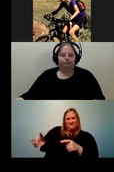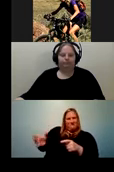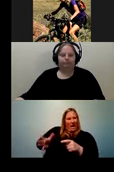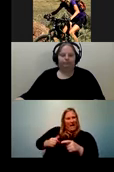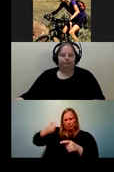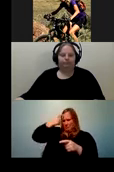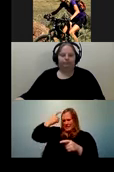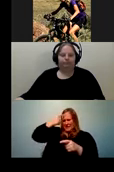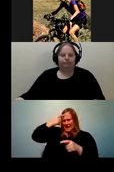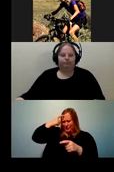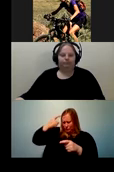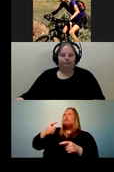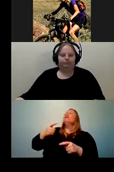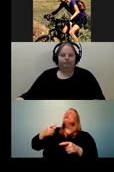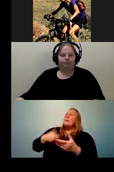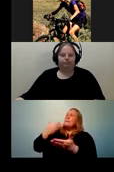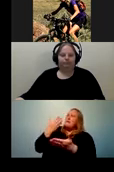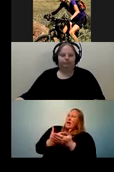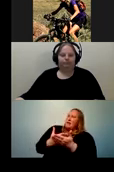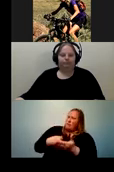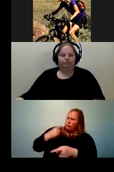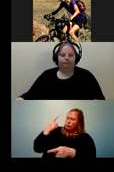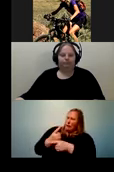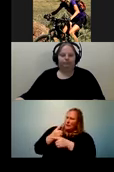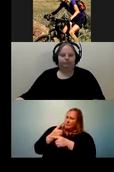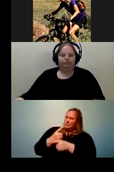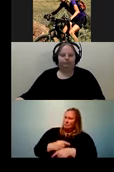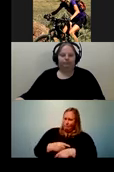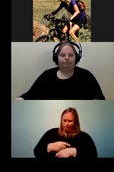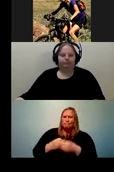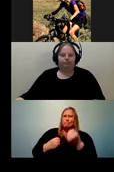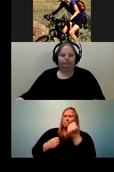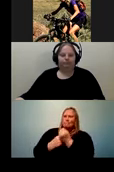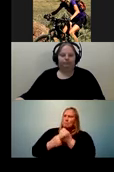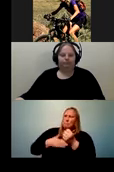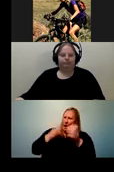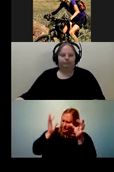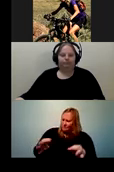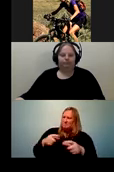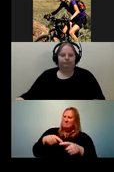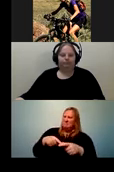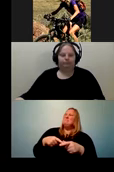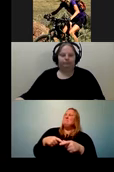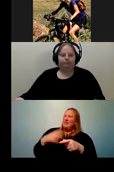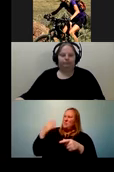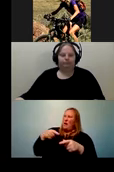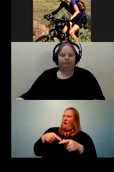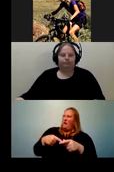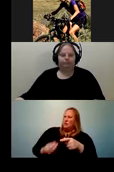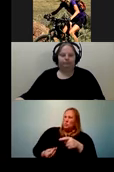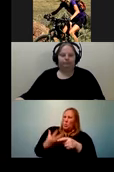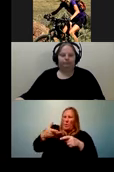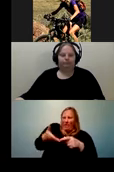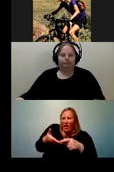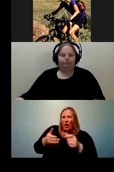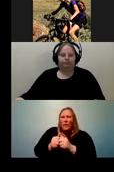and vindicated and all of those things, because baby corn is so disgusting. Of course it's grown in a petri dish with bacteria